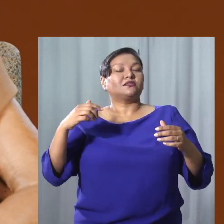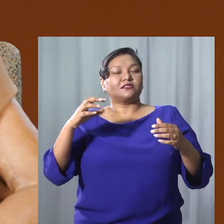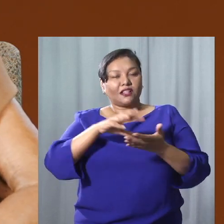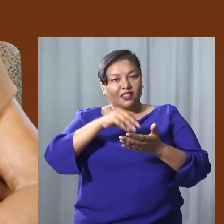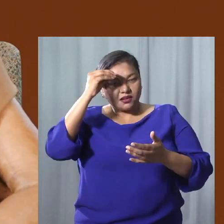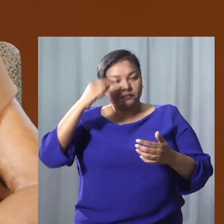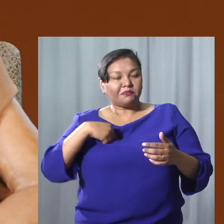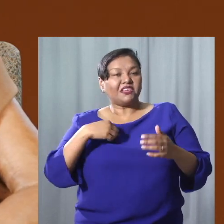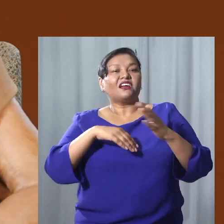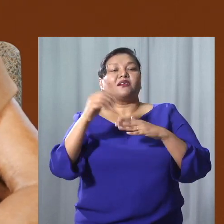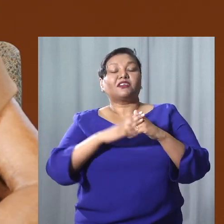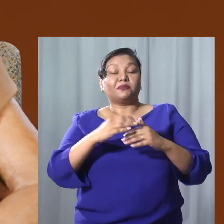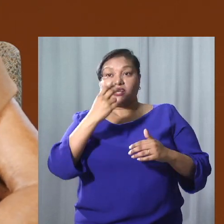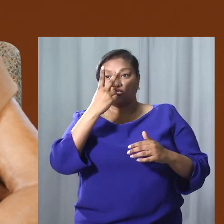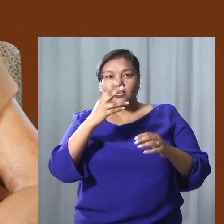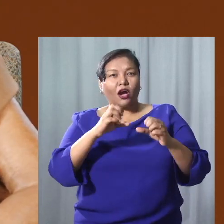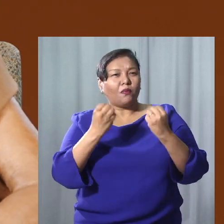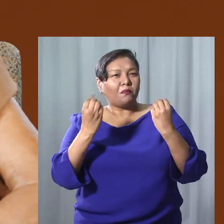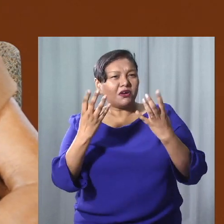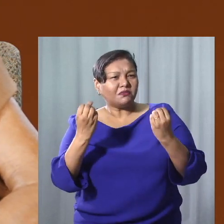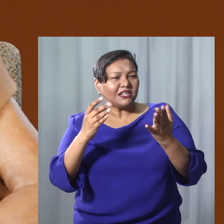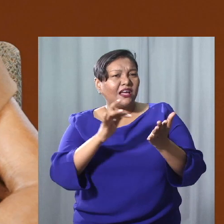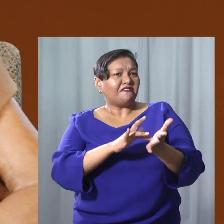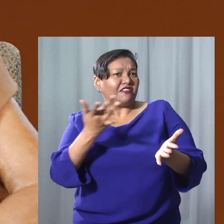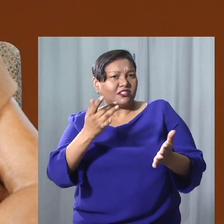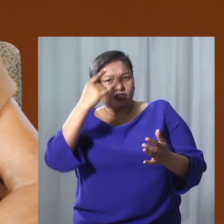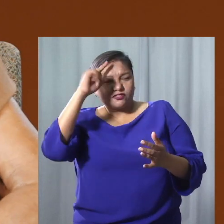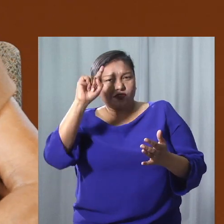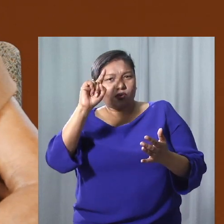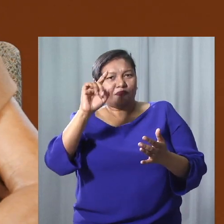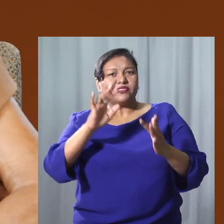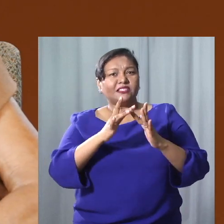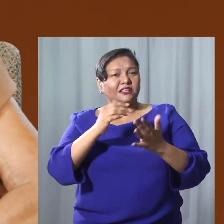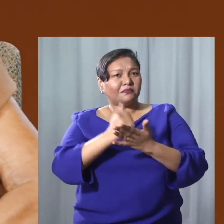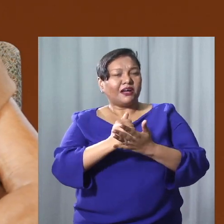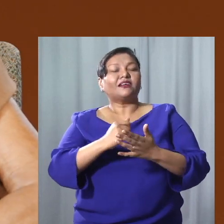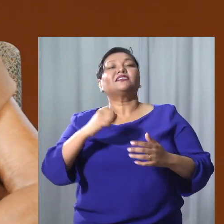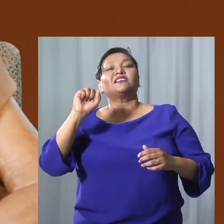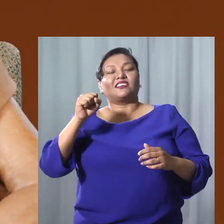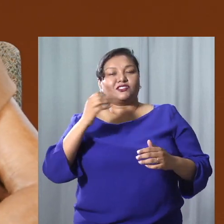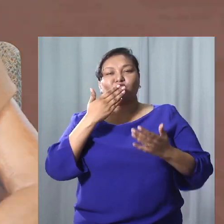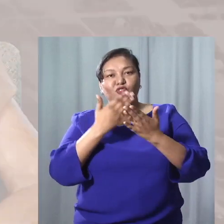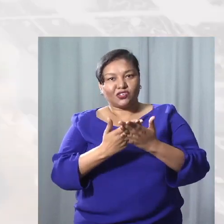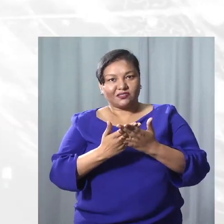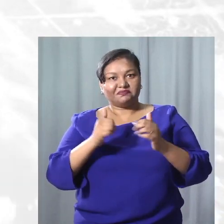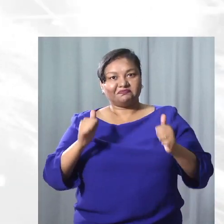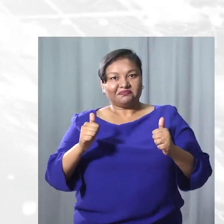comfortable when I see the advantages that abound. I think that is the way for us to go.